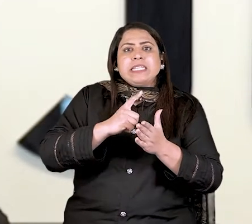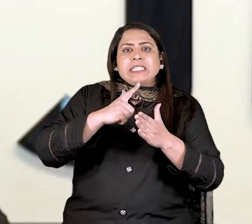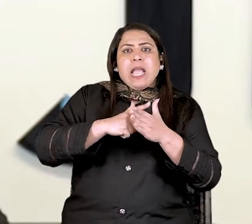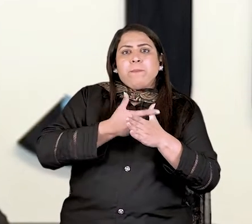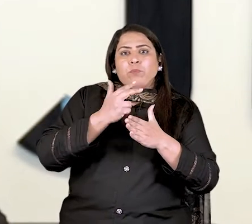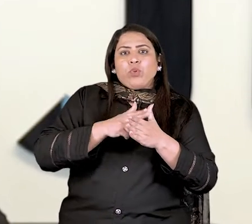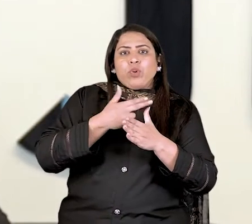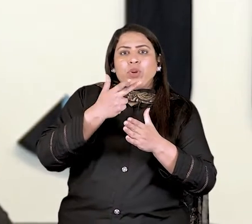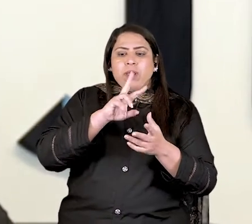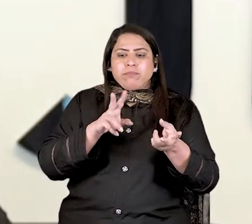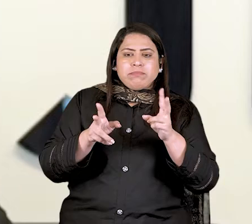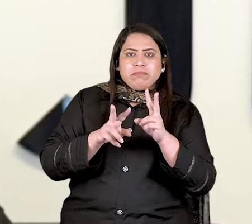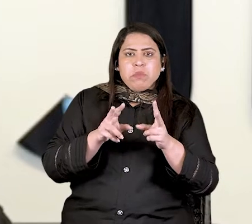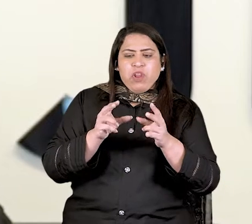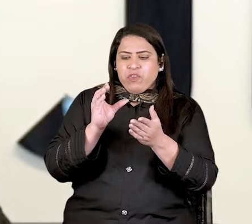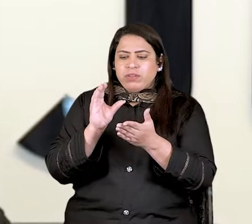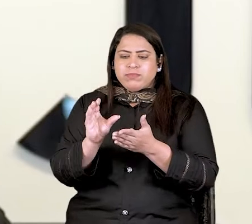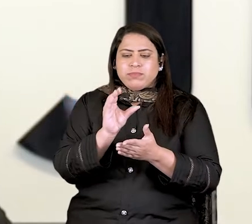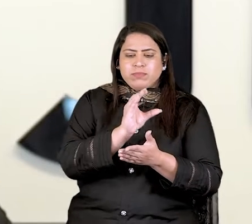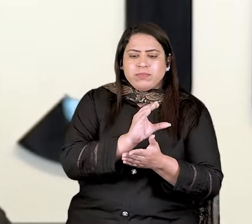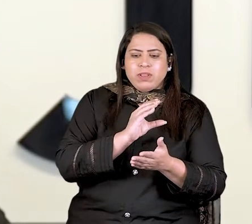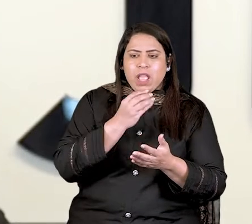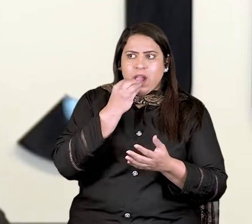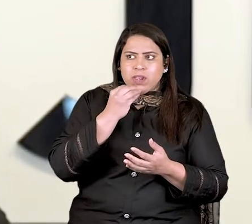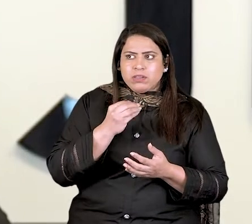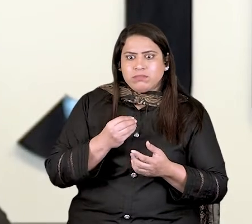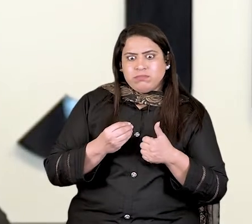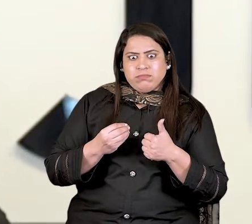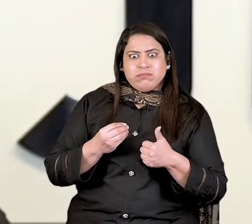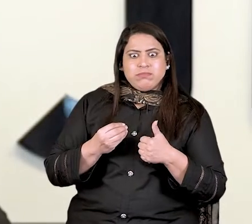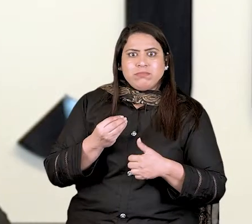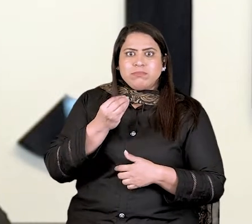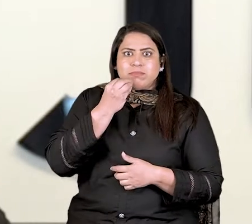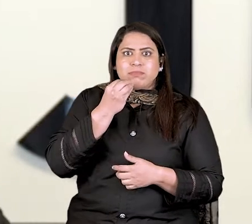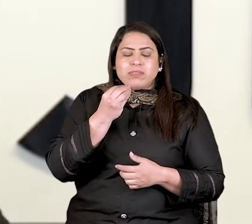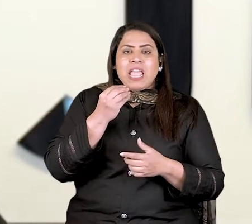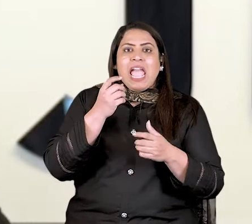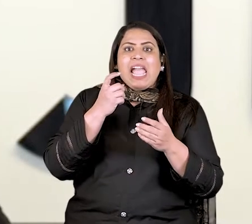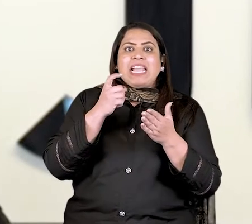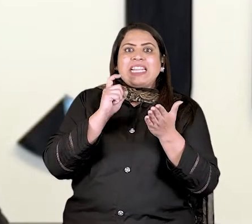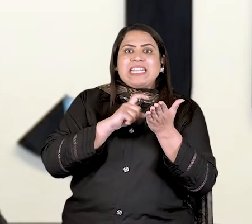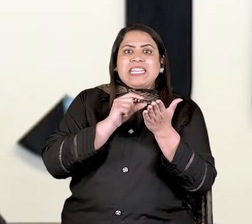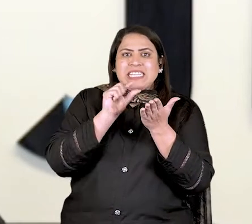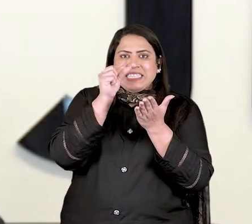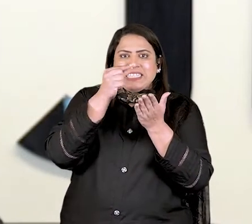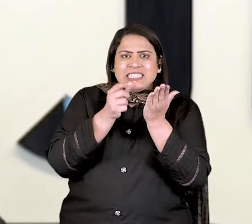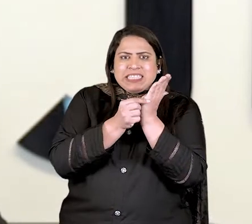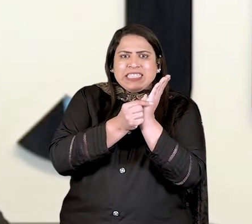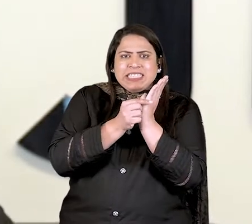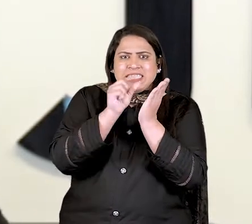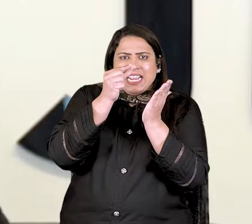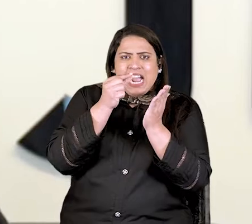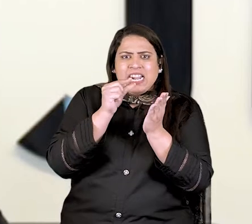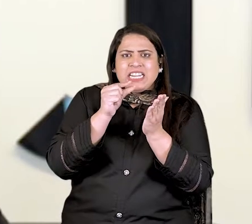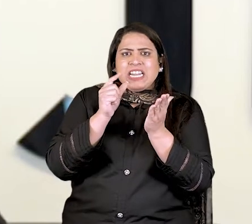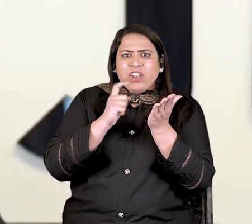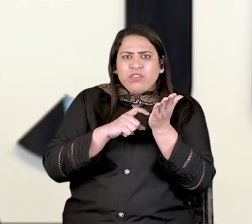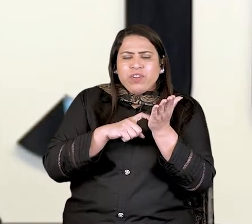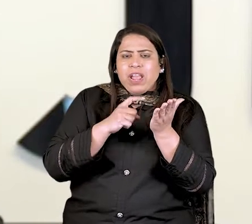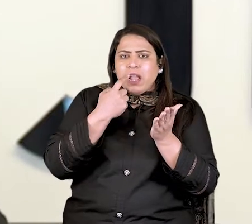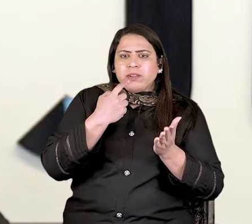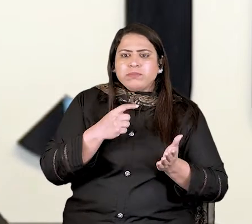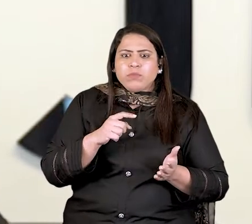available in Pakistan. Okay, so the crispiness of it, the mashed potato-y feeling inside, it's a